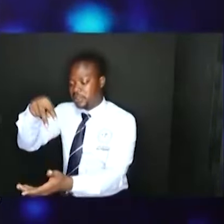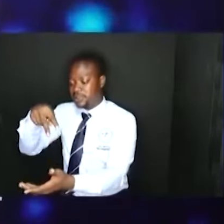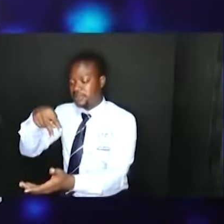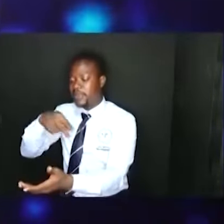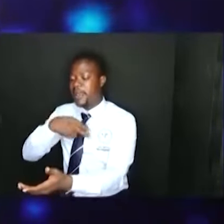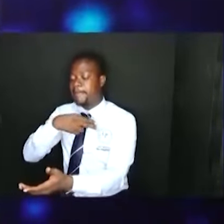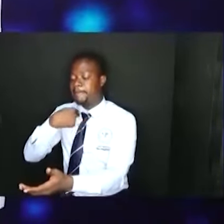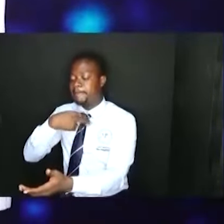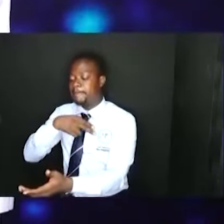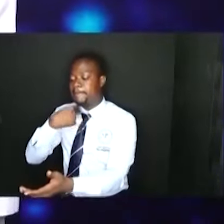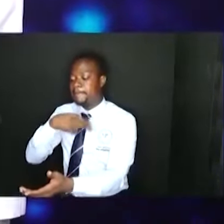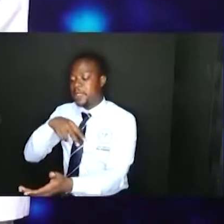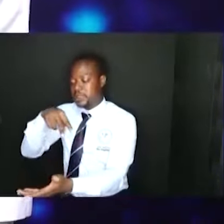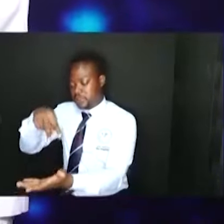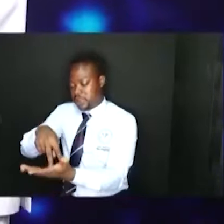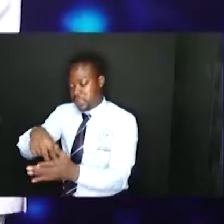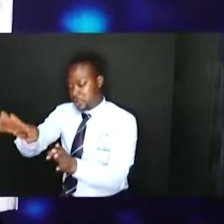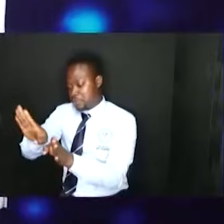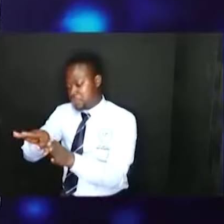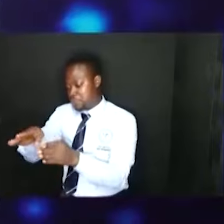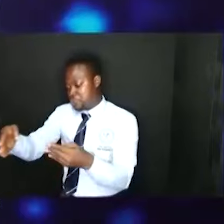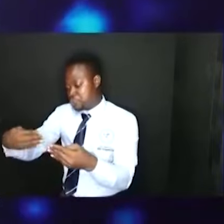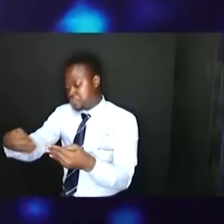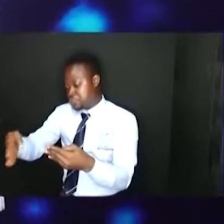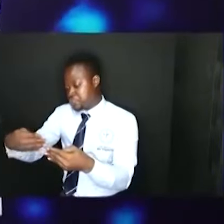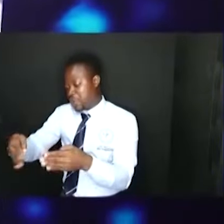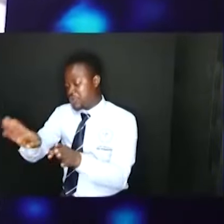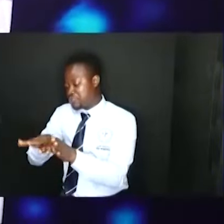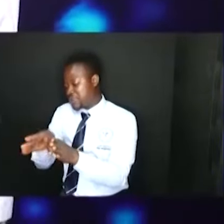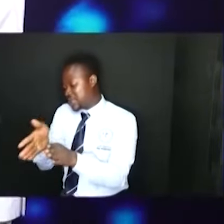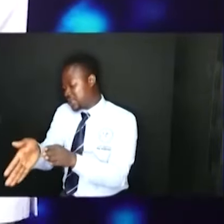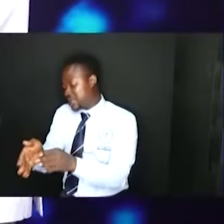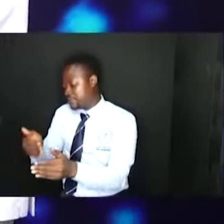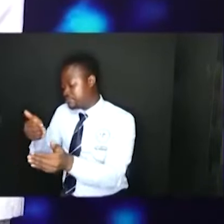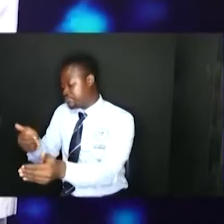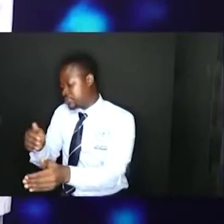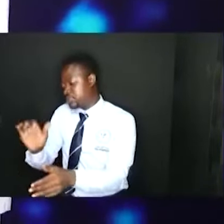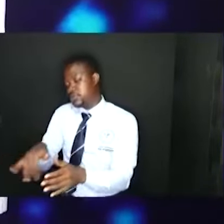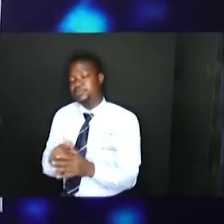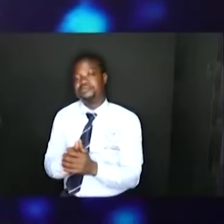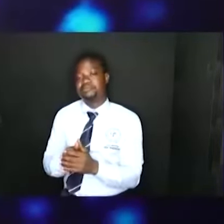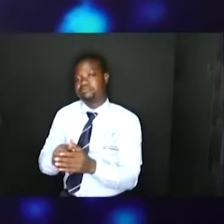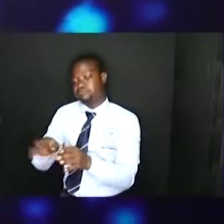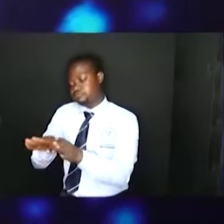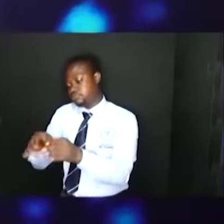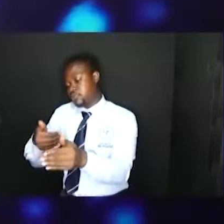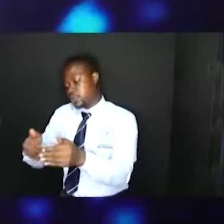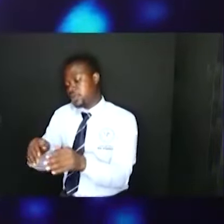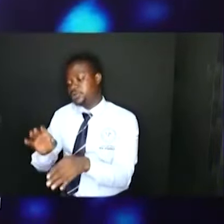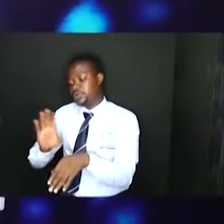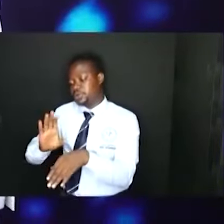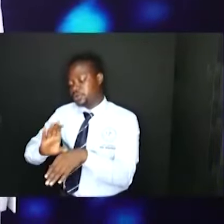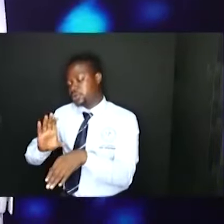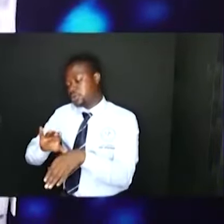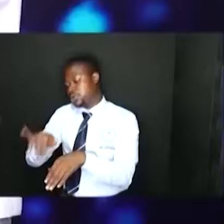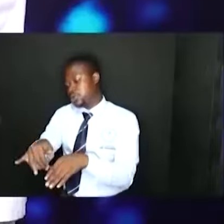Lord's house. Now what did he na wonum wie silo no? Ana sore nanso na osofu eliti adwaso ewurade asori dan